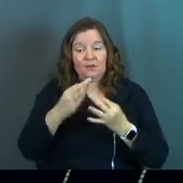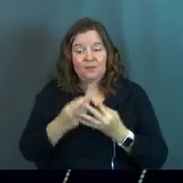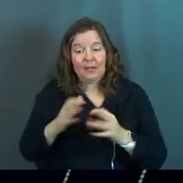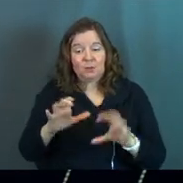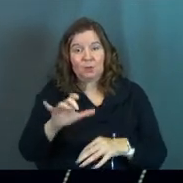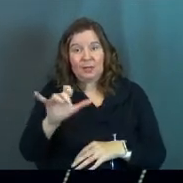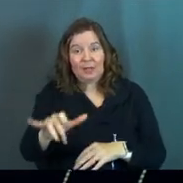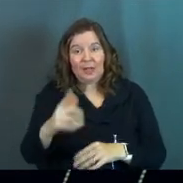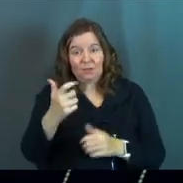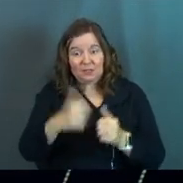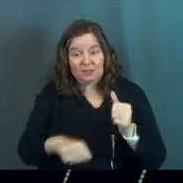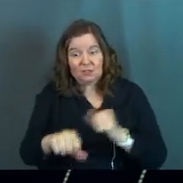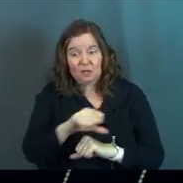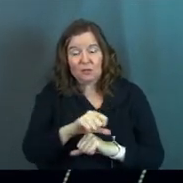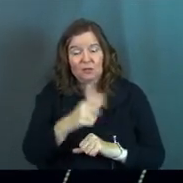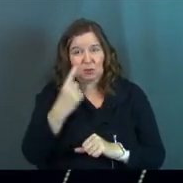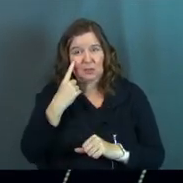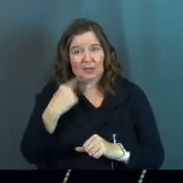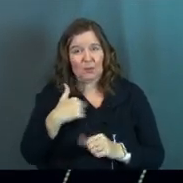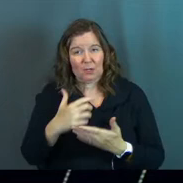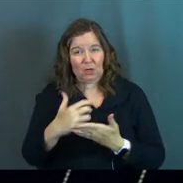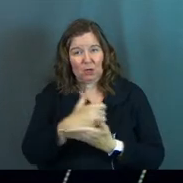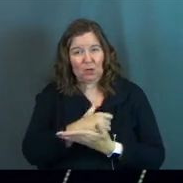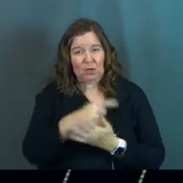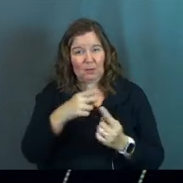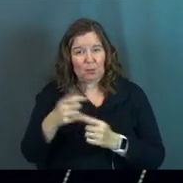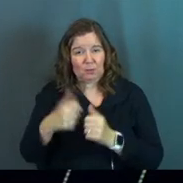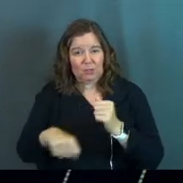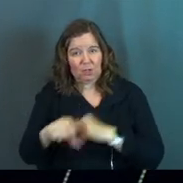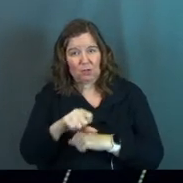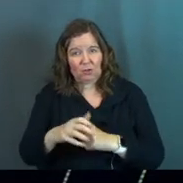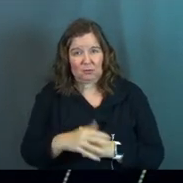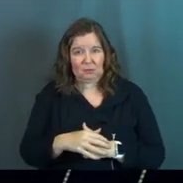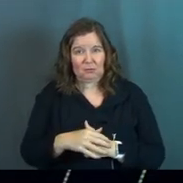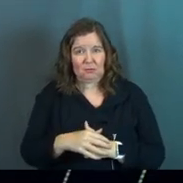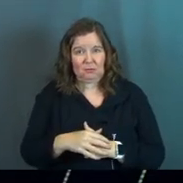is doing that for each other, do you think we earn points with each other?